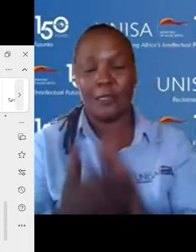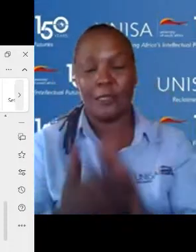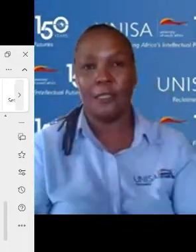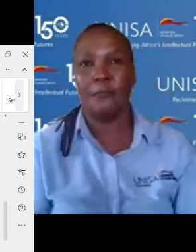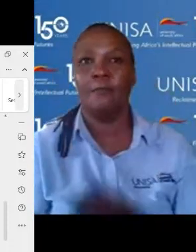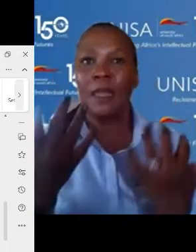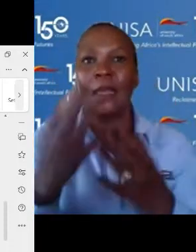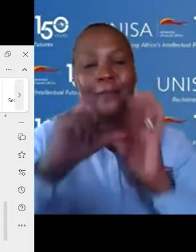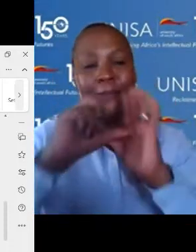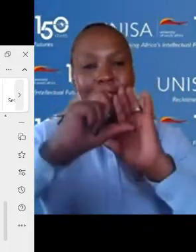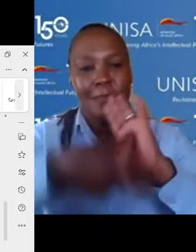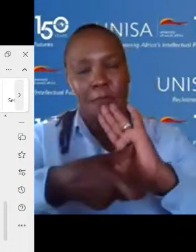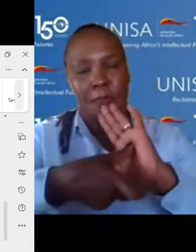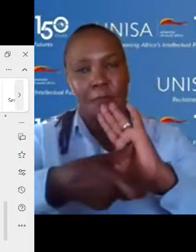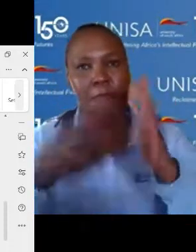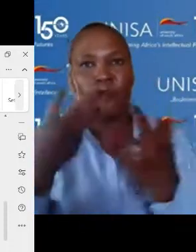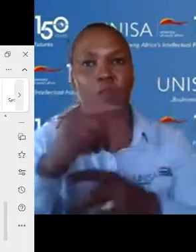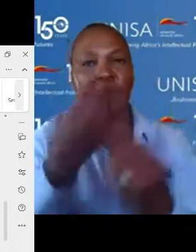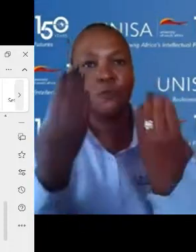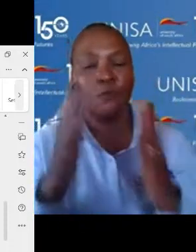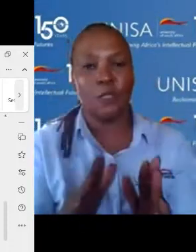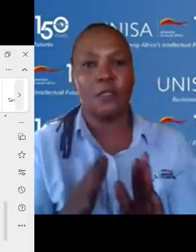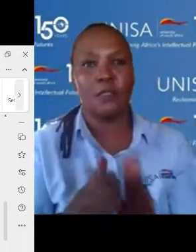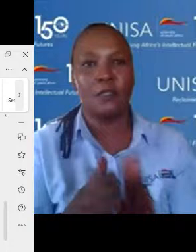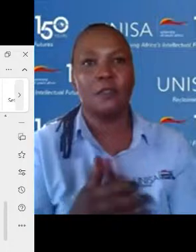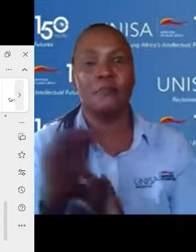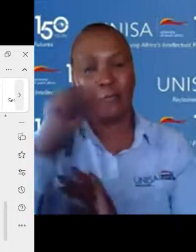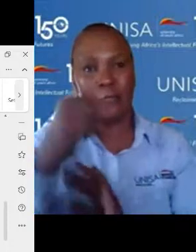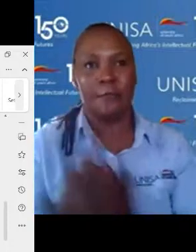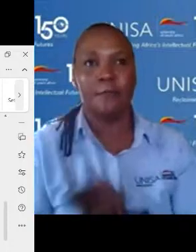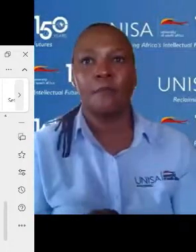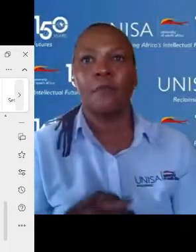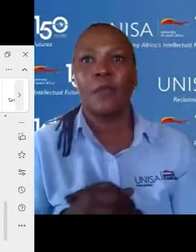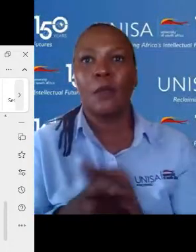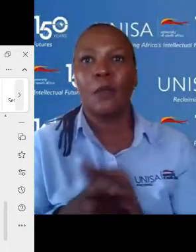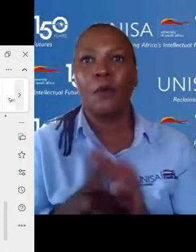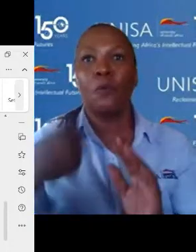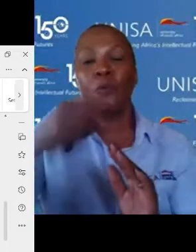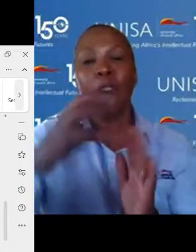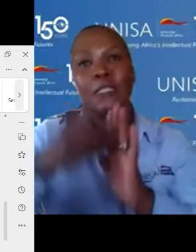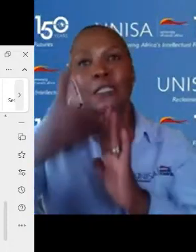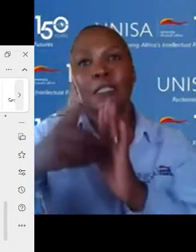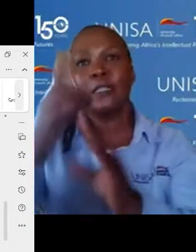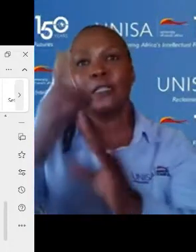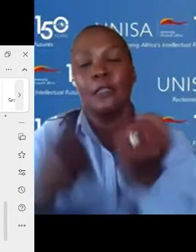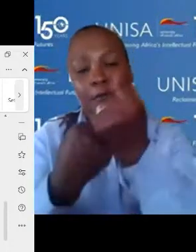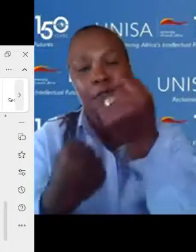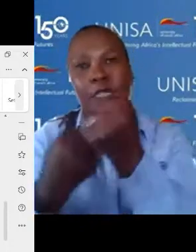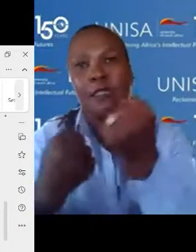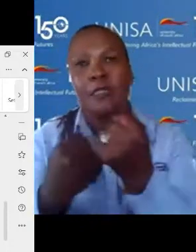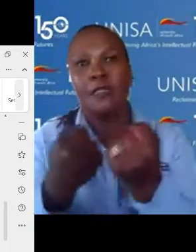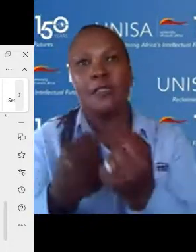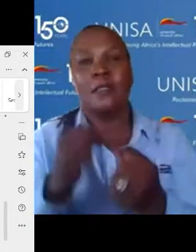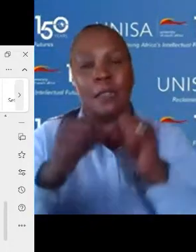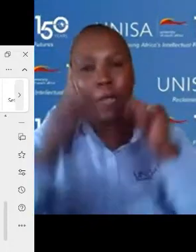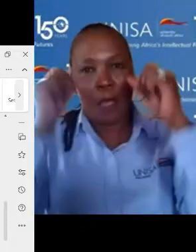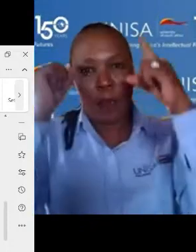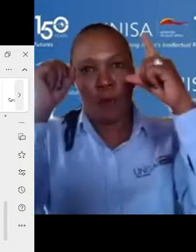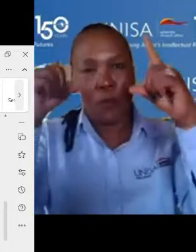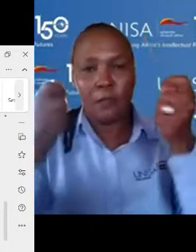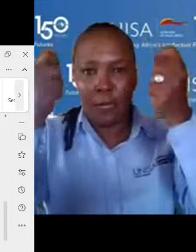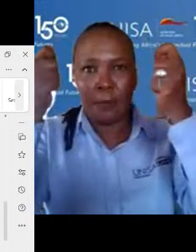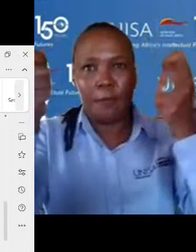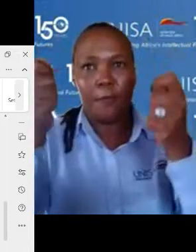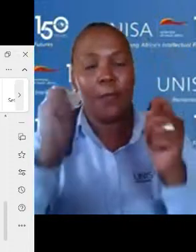disability of the student, of course. We develop advocacy and awareness campaign. The aim, it is